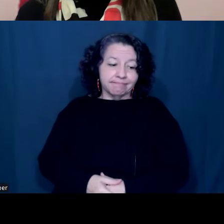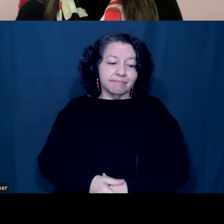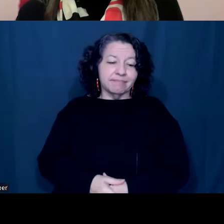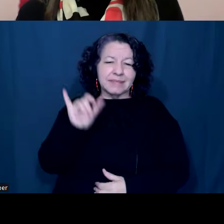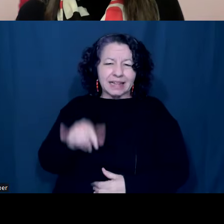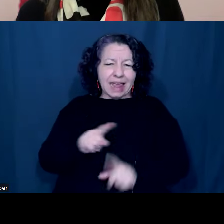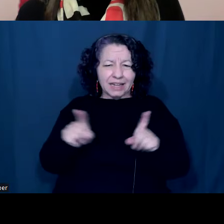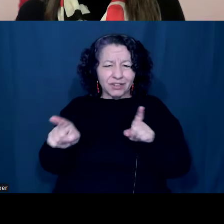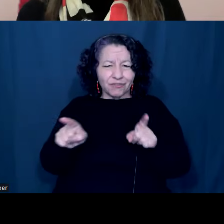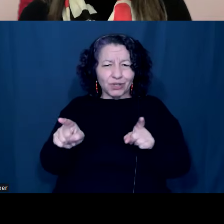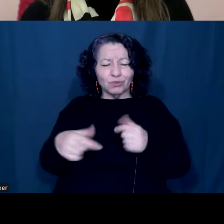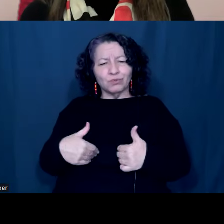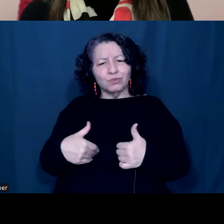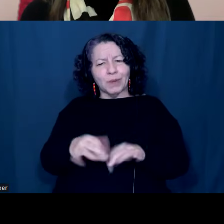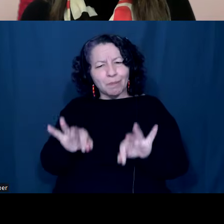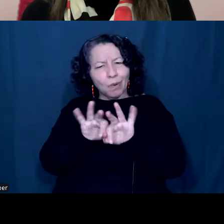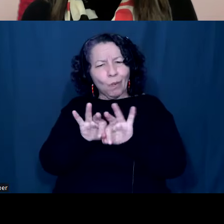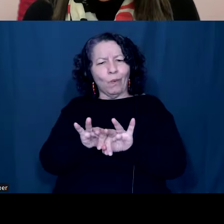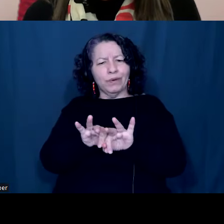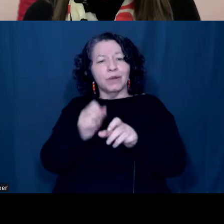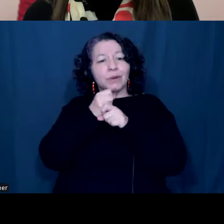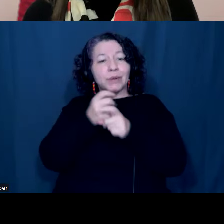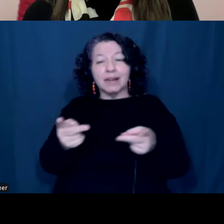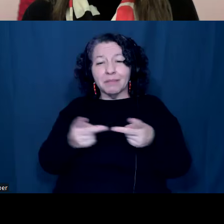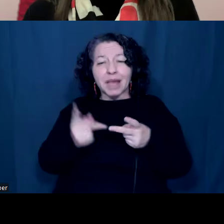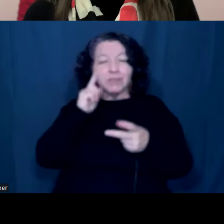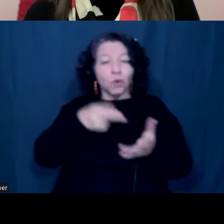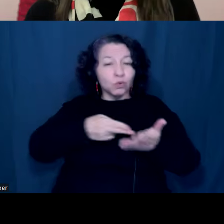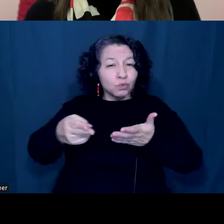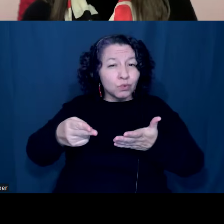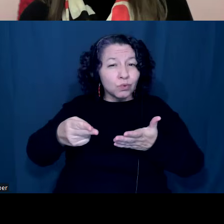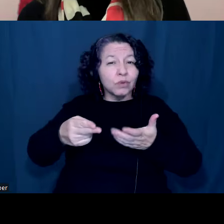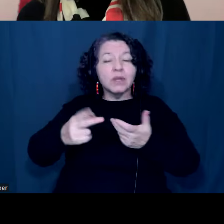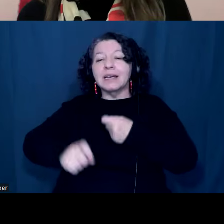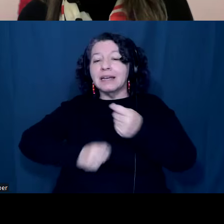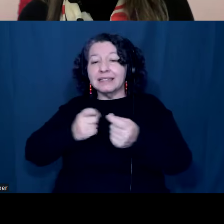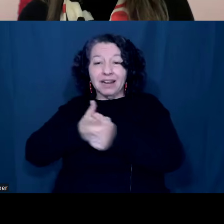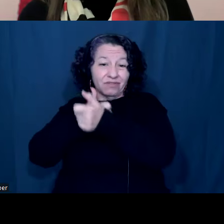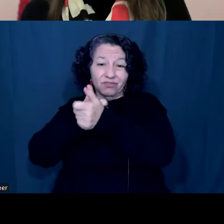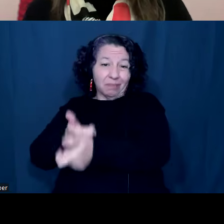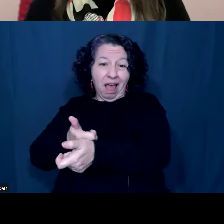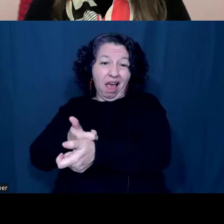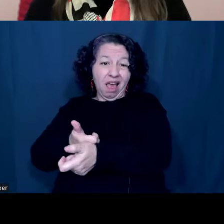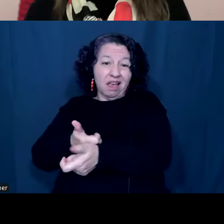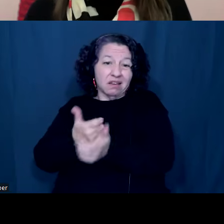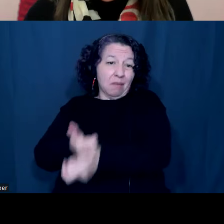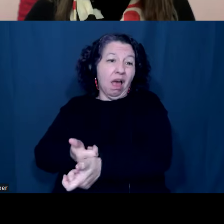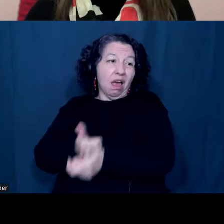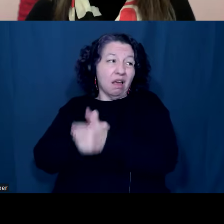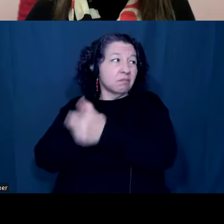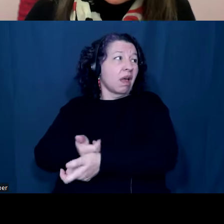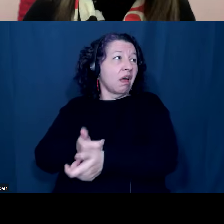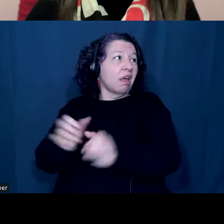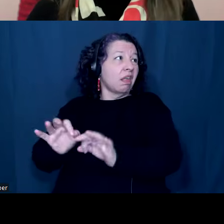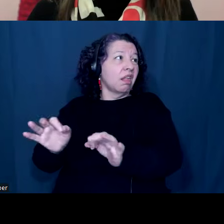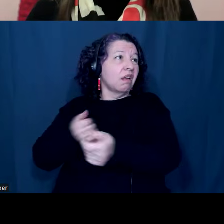mattered. Creating space for truth rather than compliance changed the tone